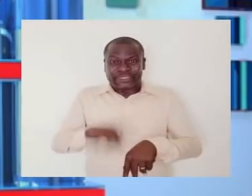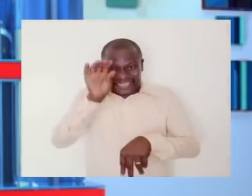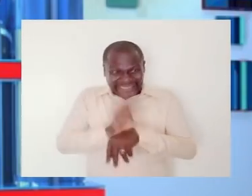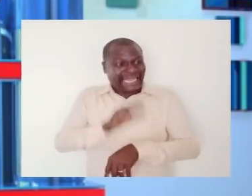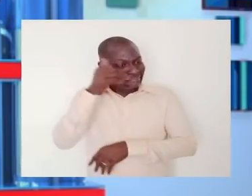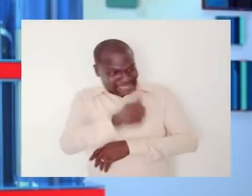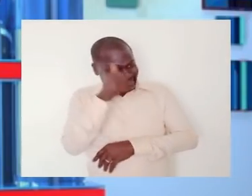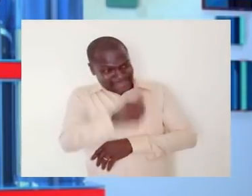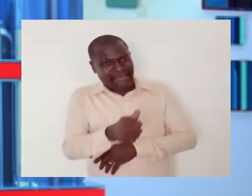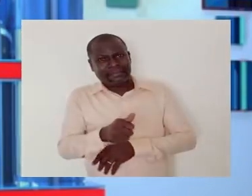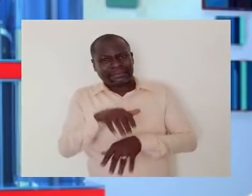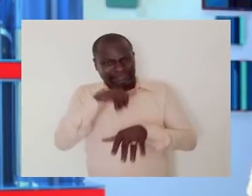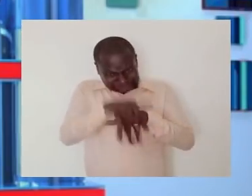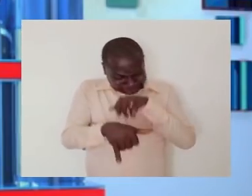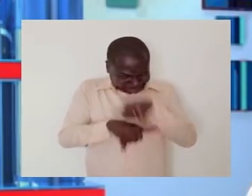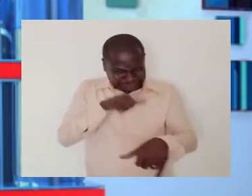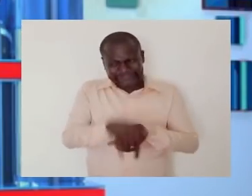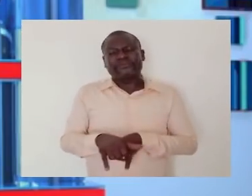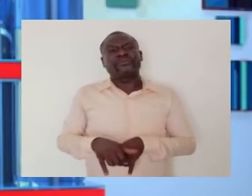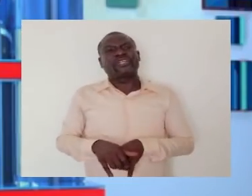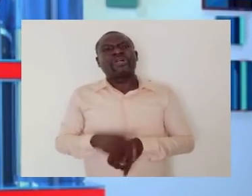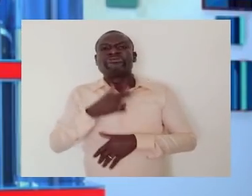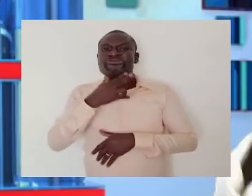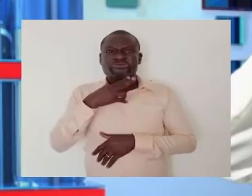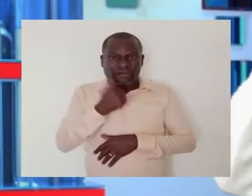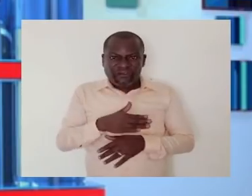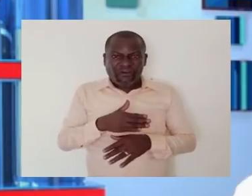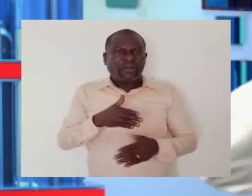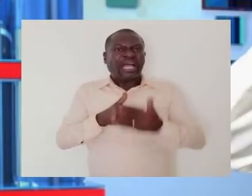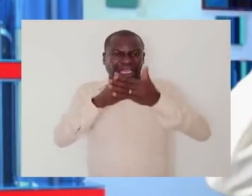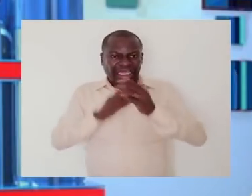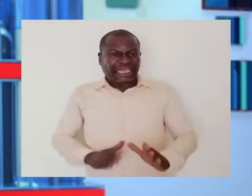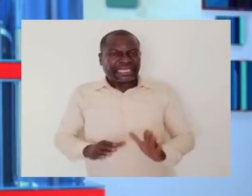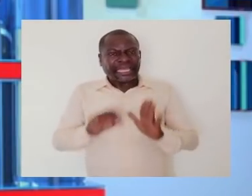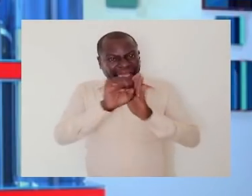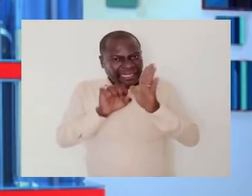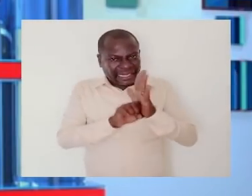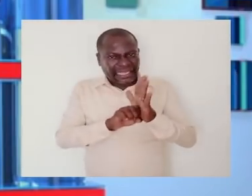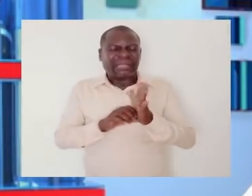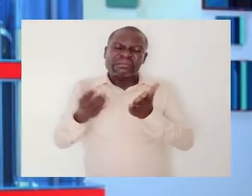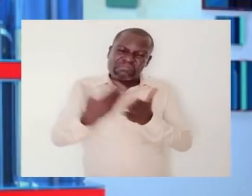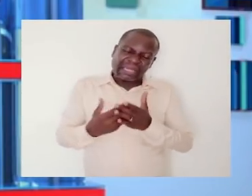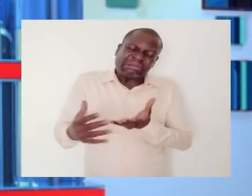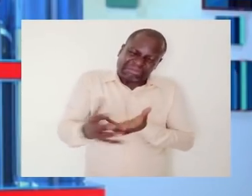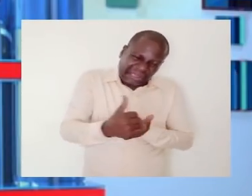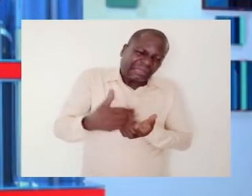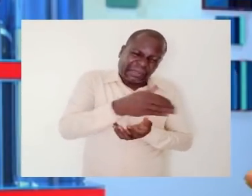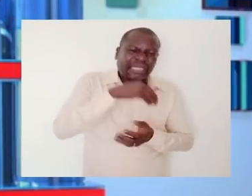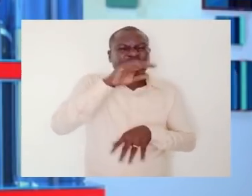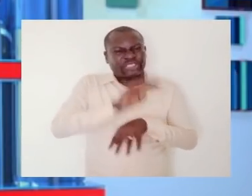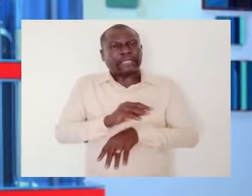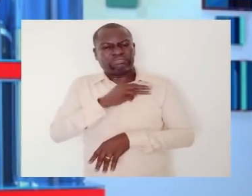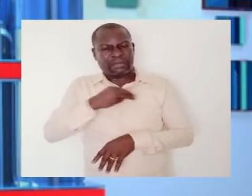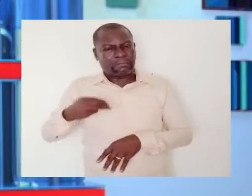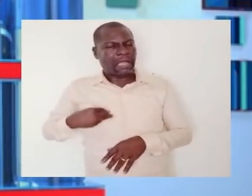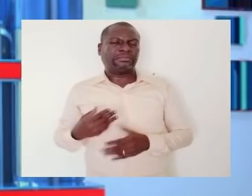a canibre. Or software in a sorry penny in forno, a quaint beyond fast one benesica, free, a flash on my honor, and a net a soft for